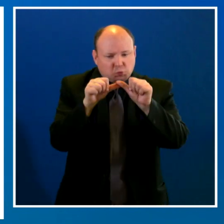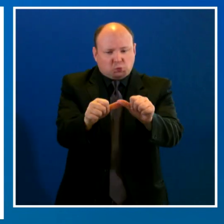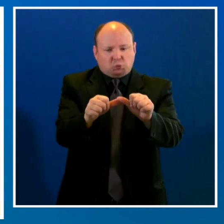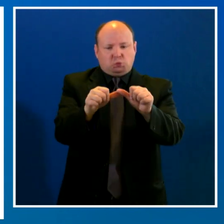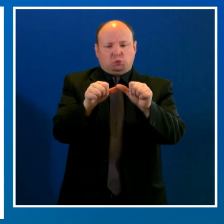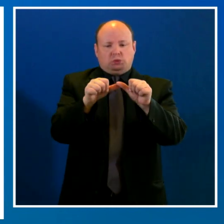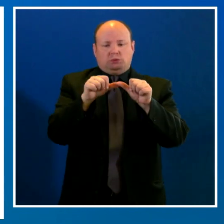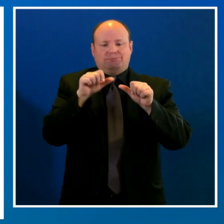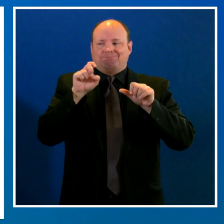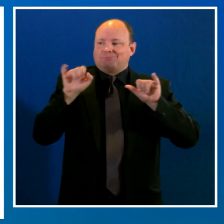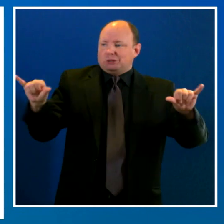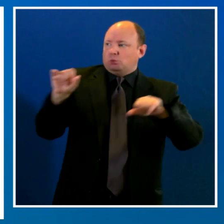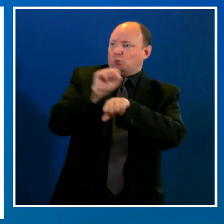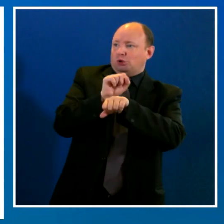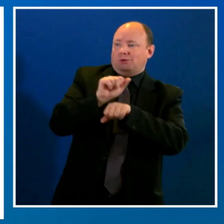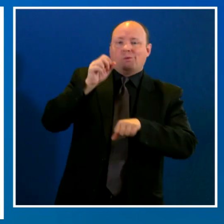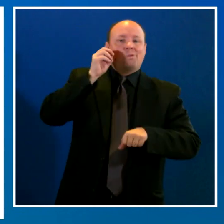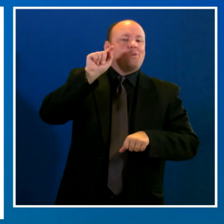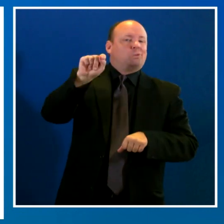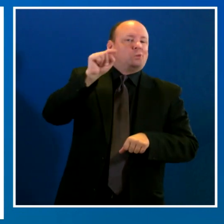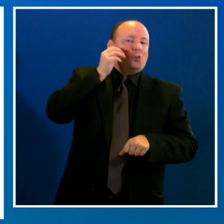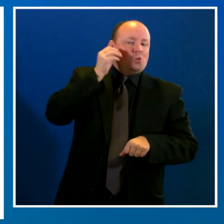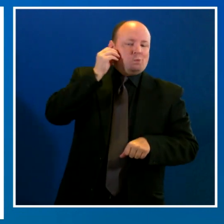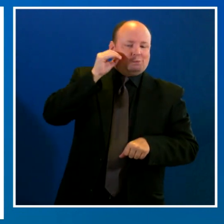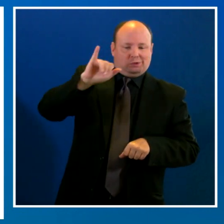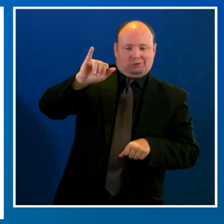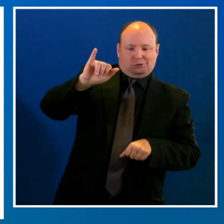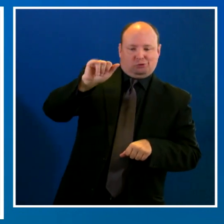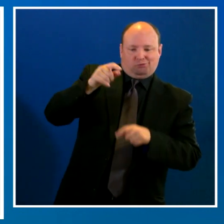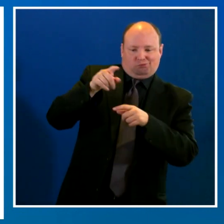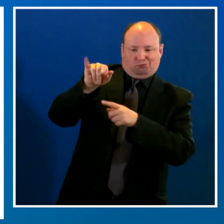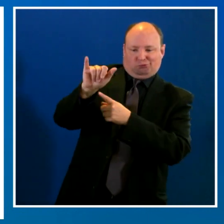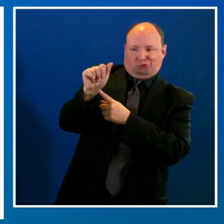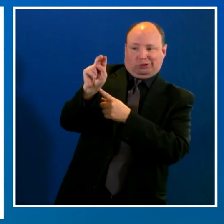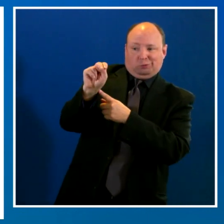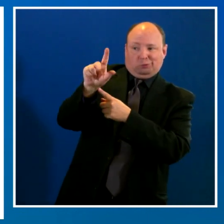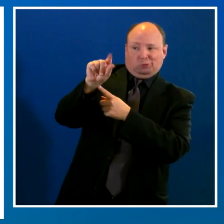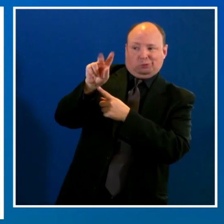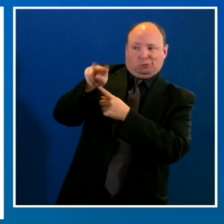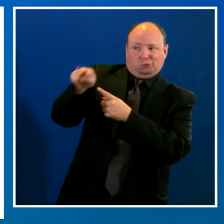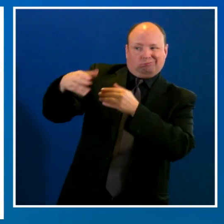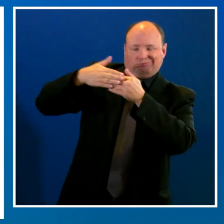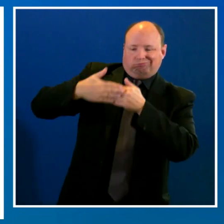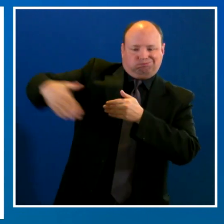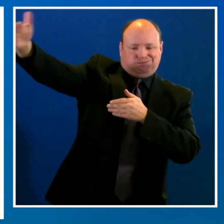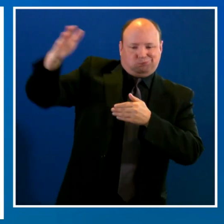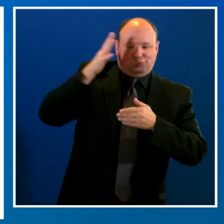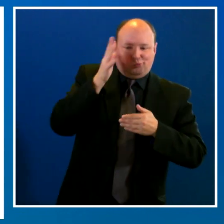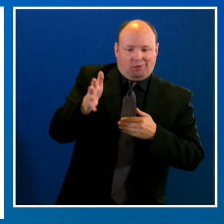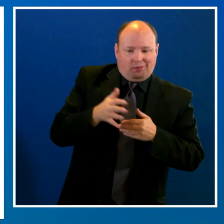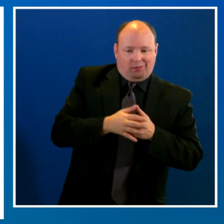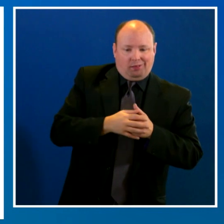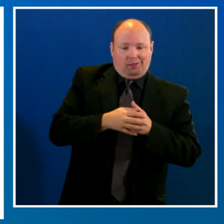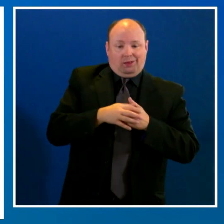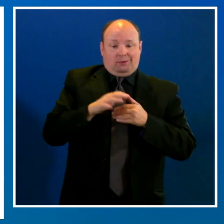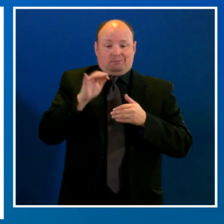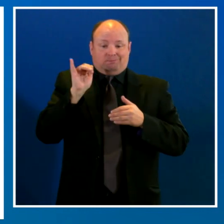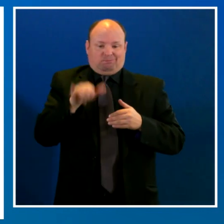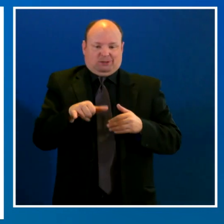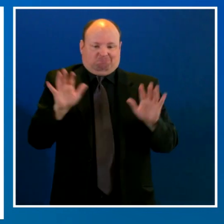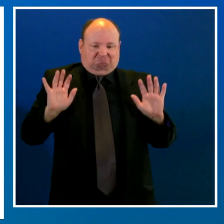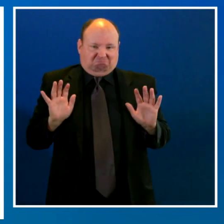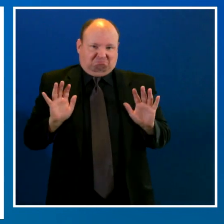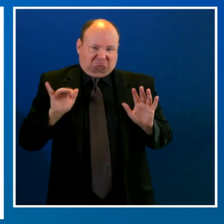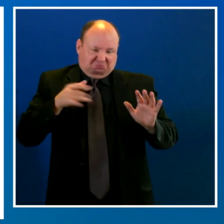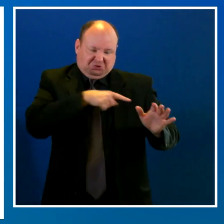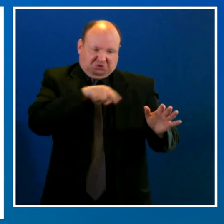data and follow the recommendations of state and local public health officials to determine any additional safety